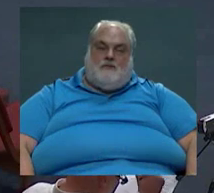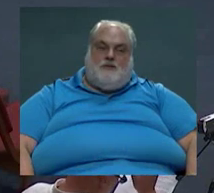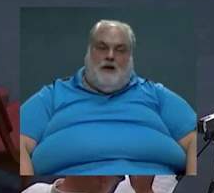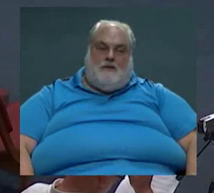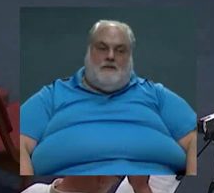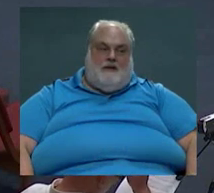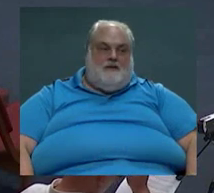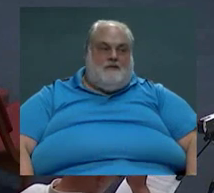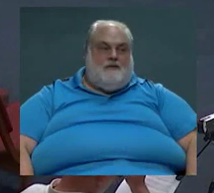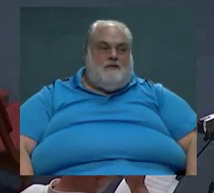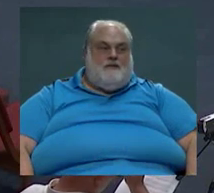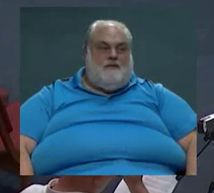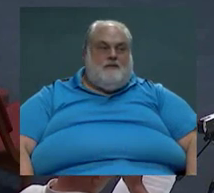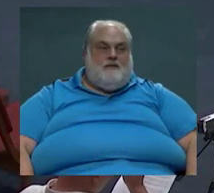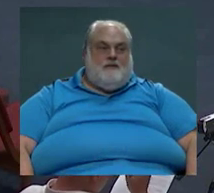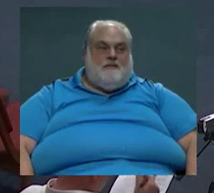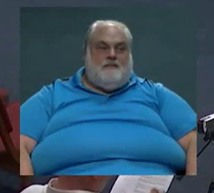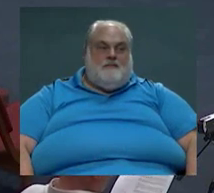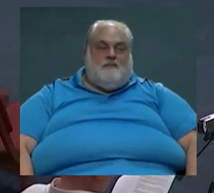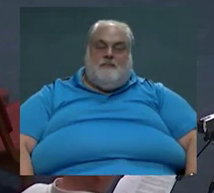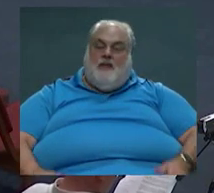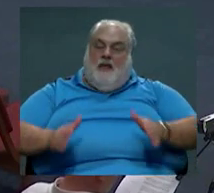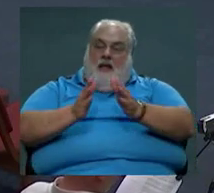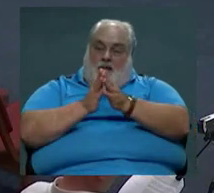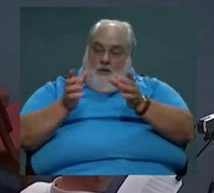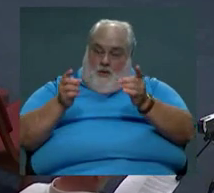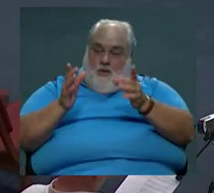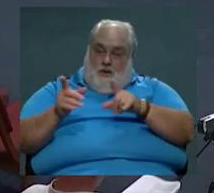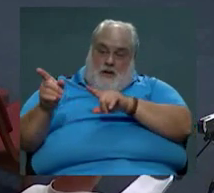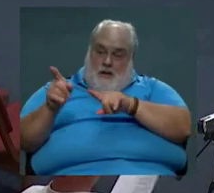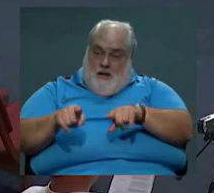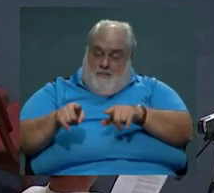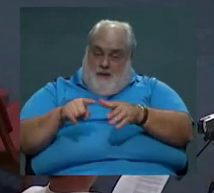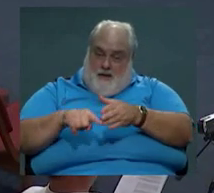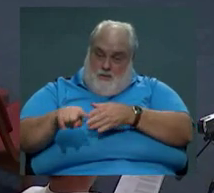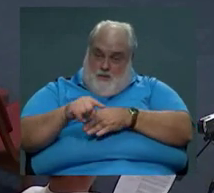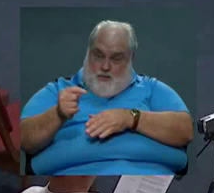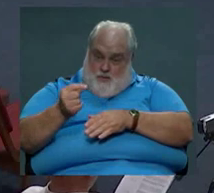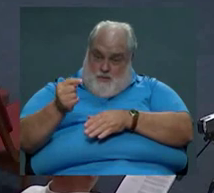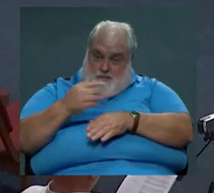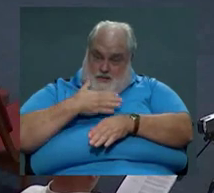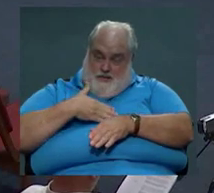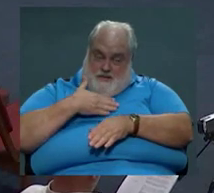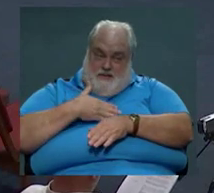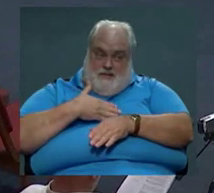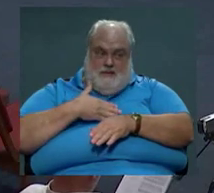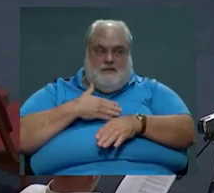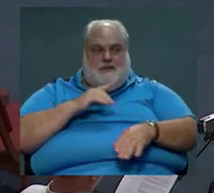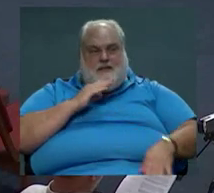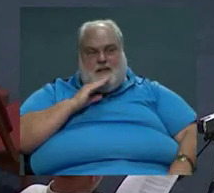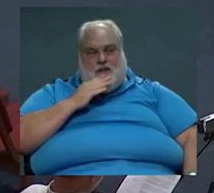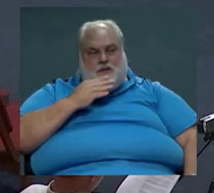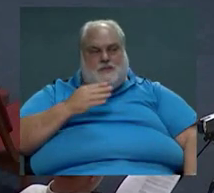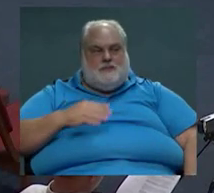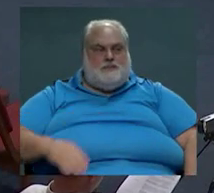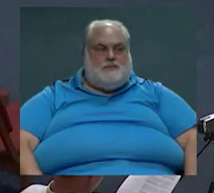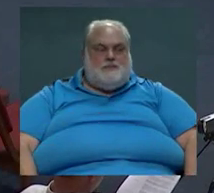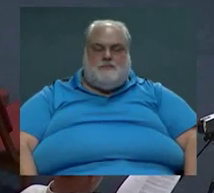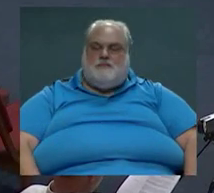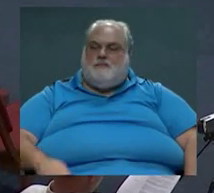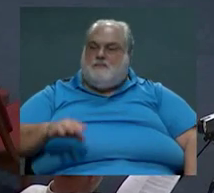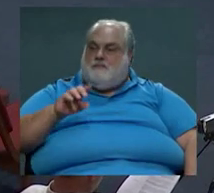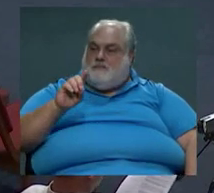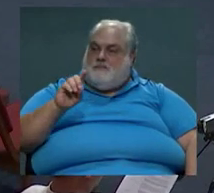Director Hines, can you ask the director to be here next Tuesday, please? Thank you. Director